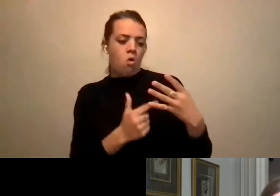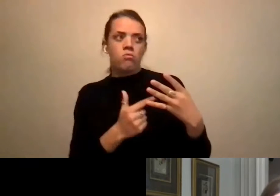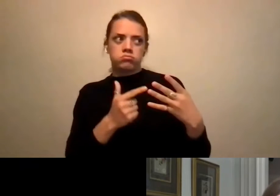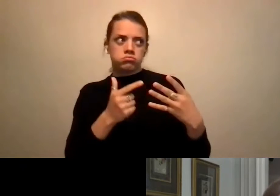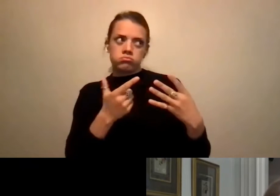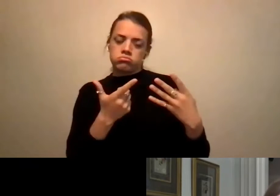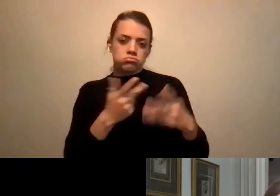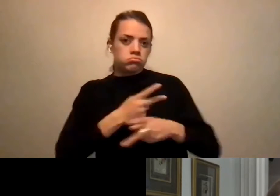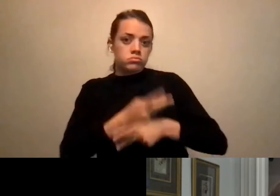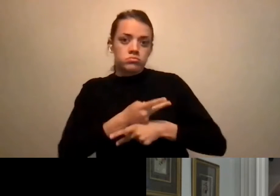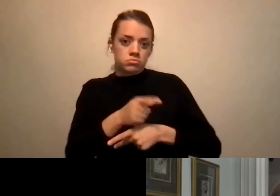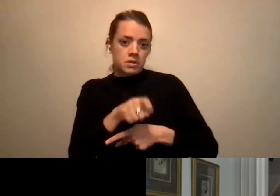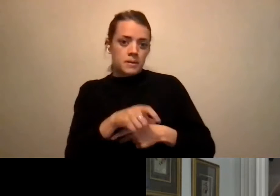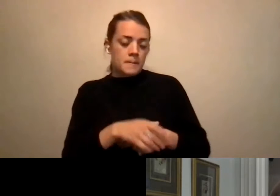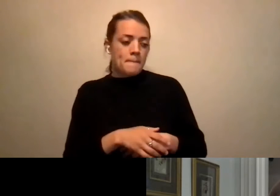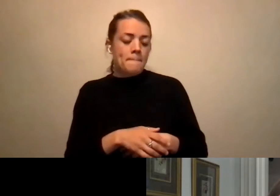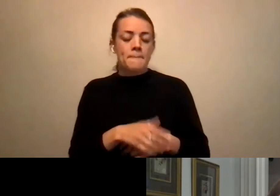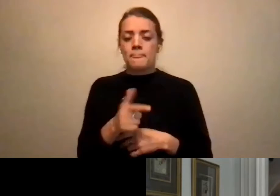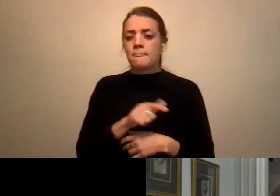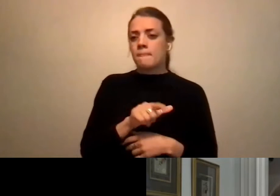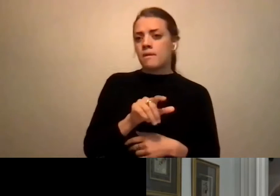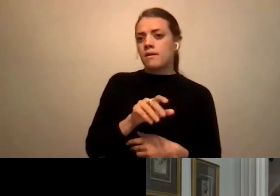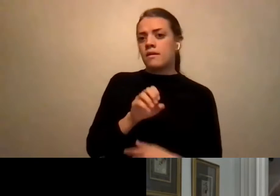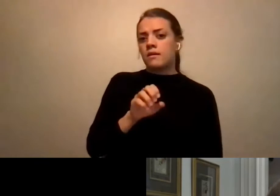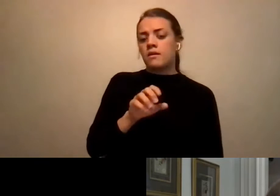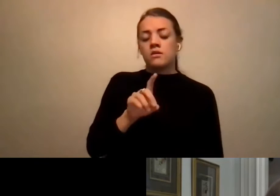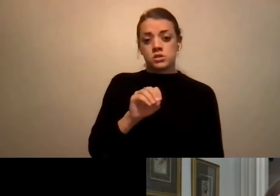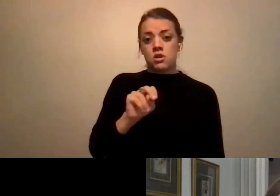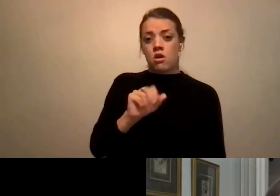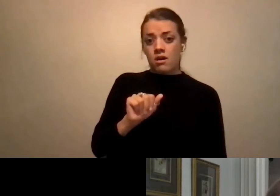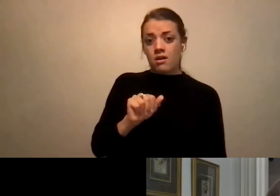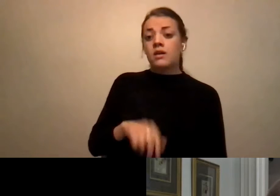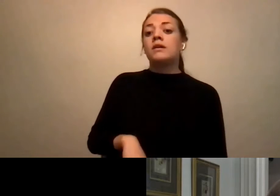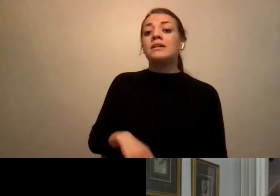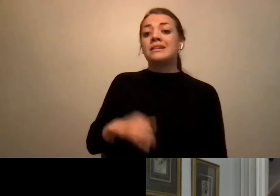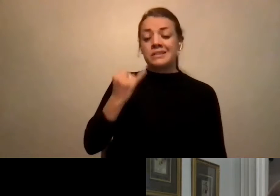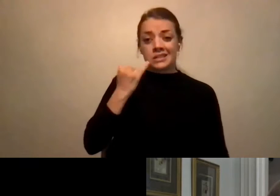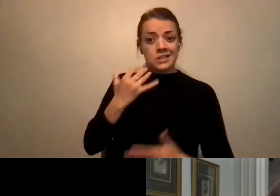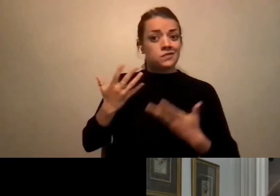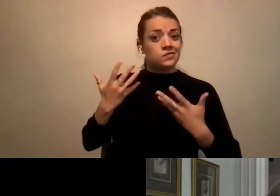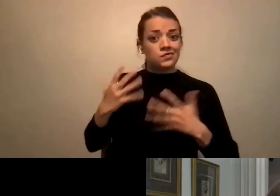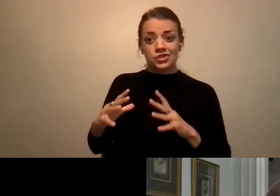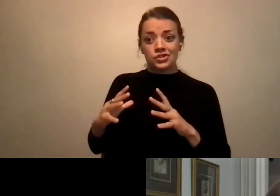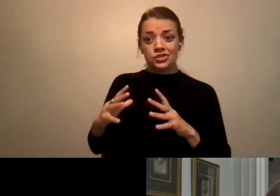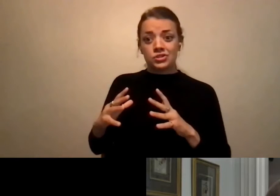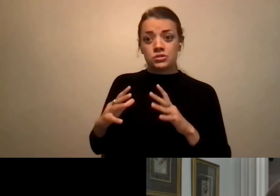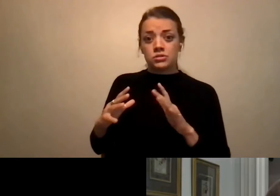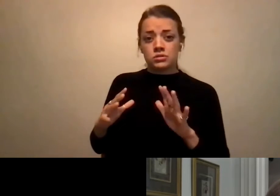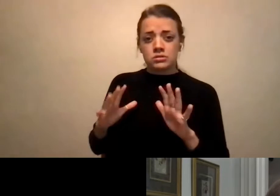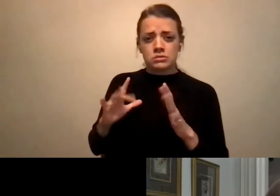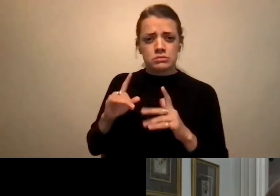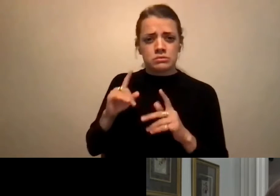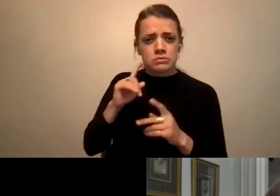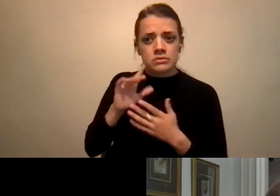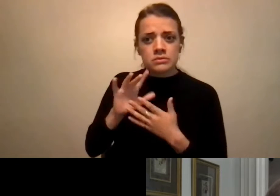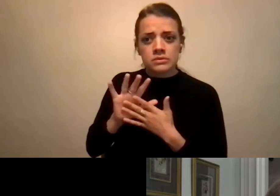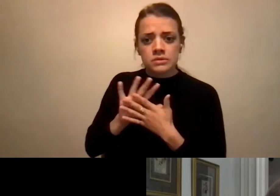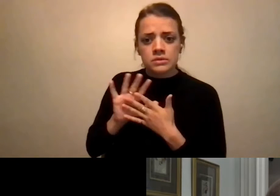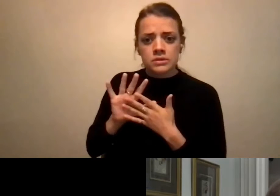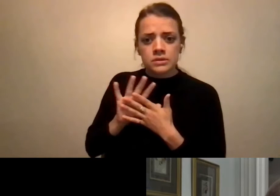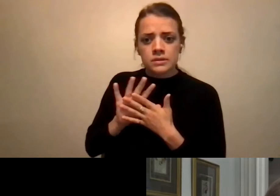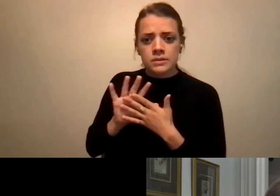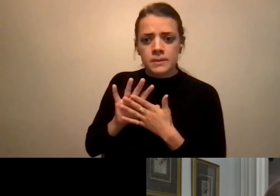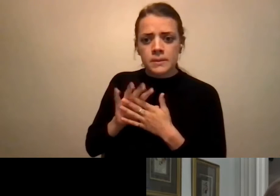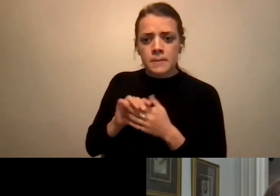after you come in contact with someone that has the disease, you are asymptomatic for about 7 to 14